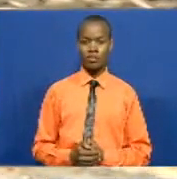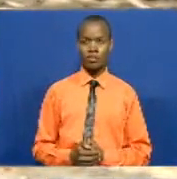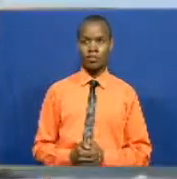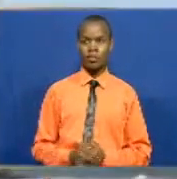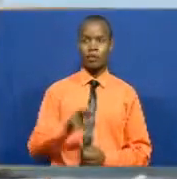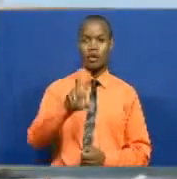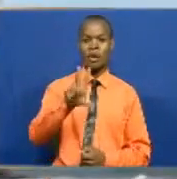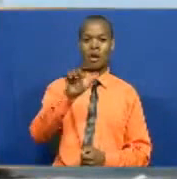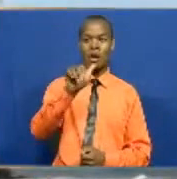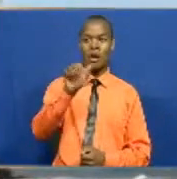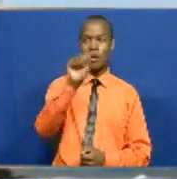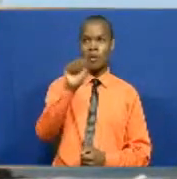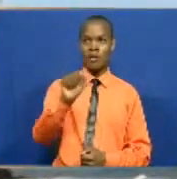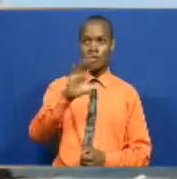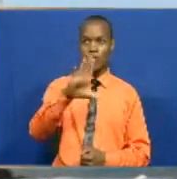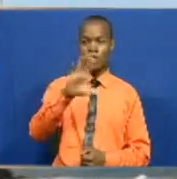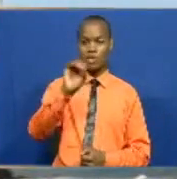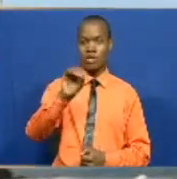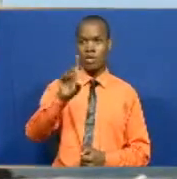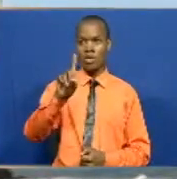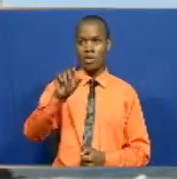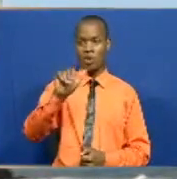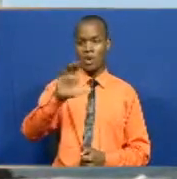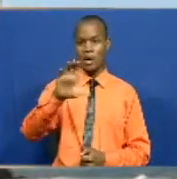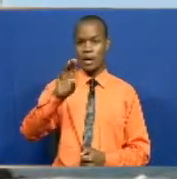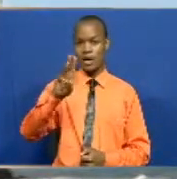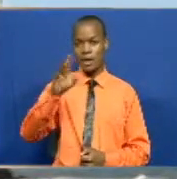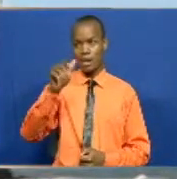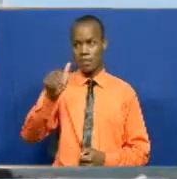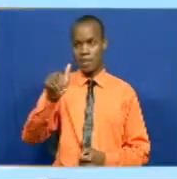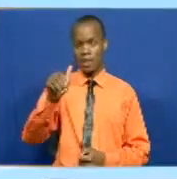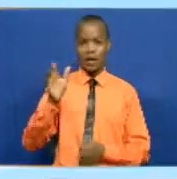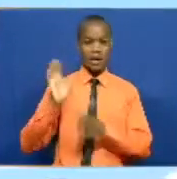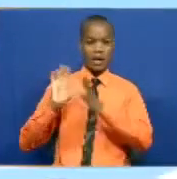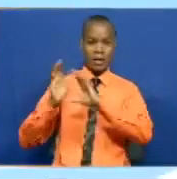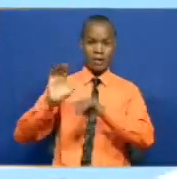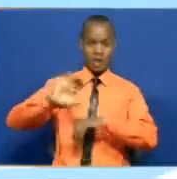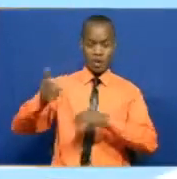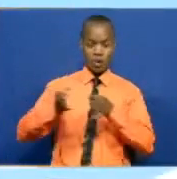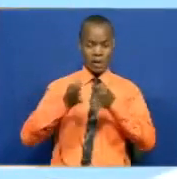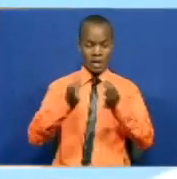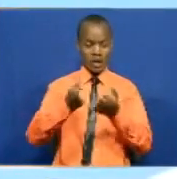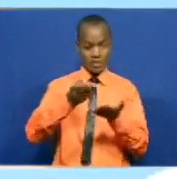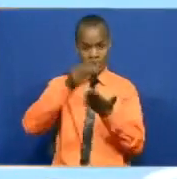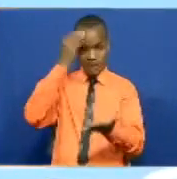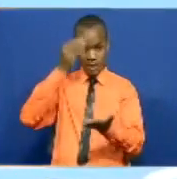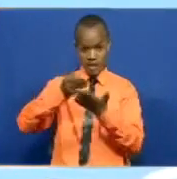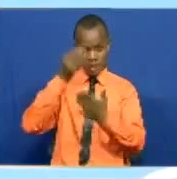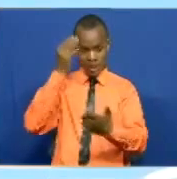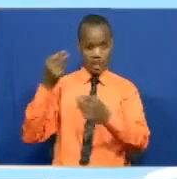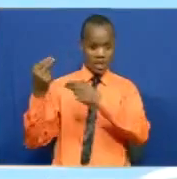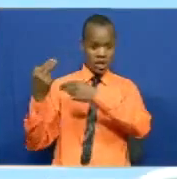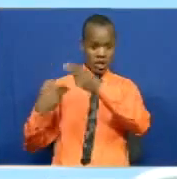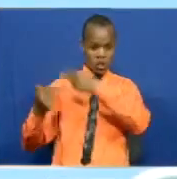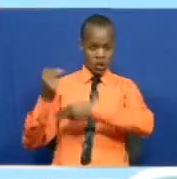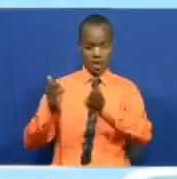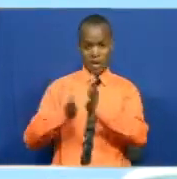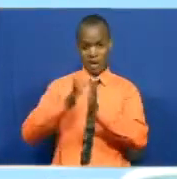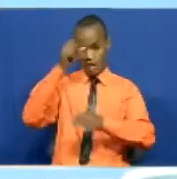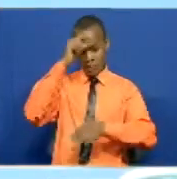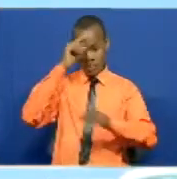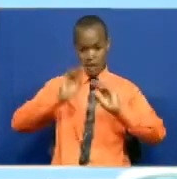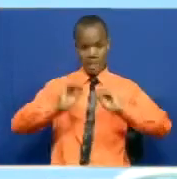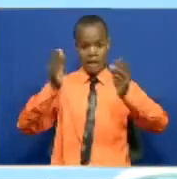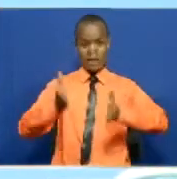Vasco da Gama pillar in Malindi, Kilifi County, Kenya. If you studied history and government in school, then you may remember that teacher